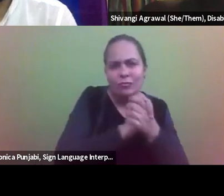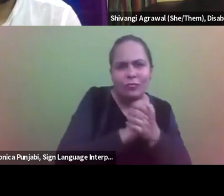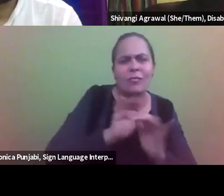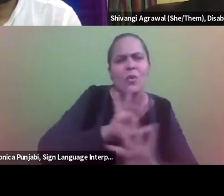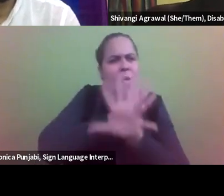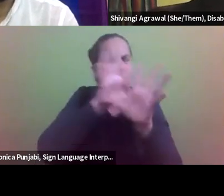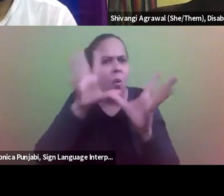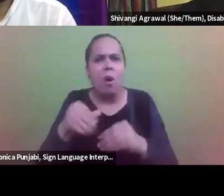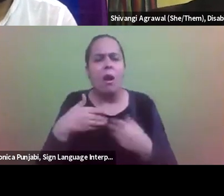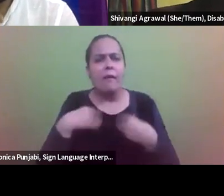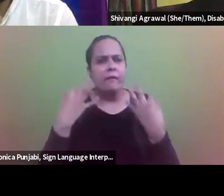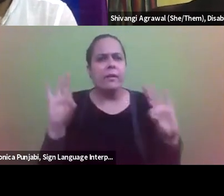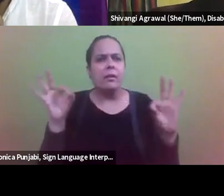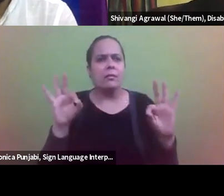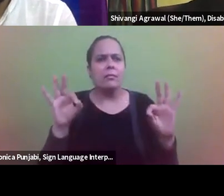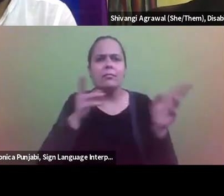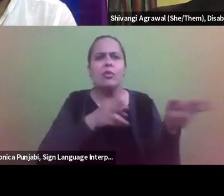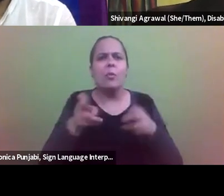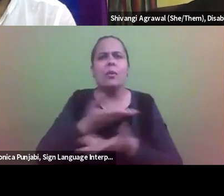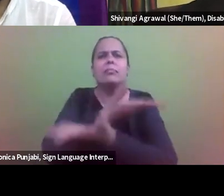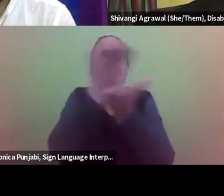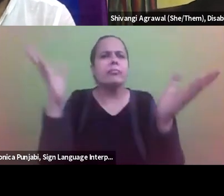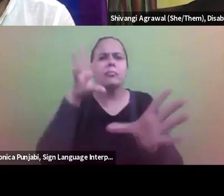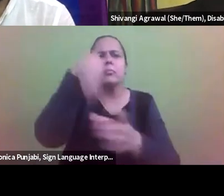we don't uh, have the